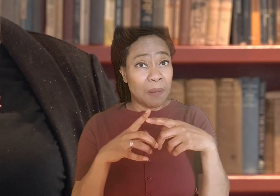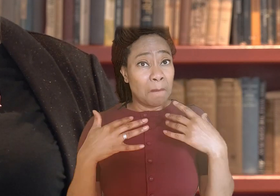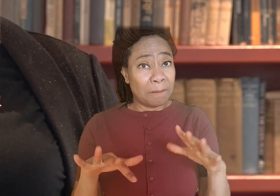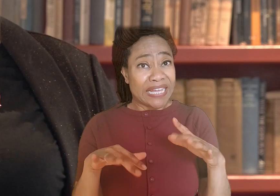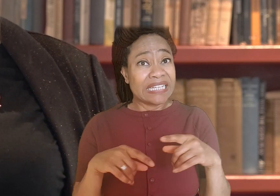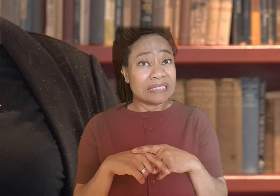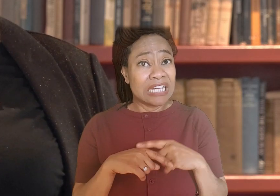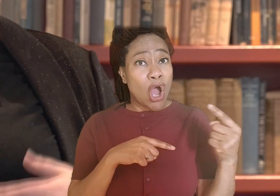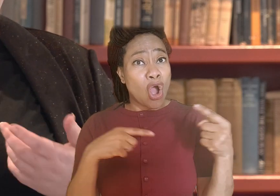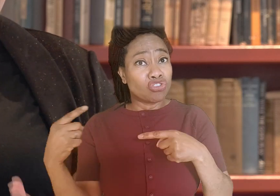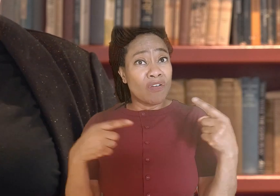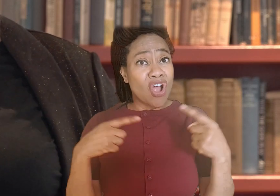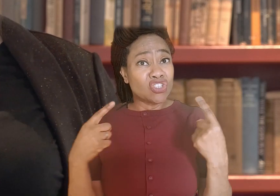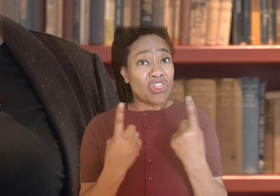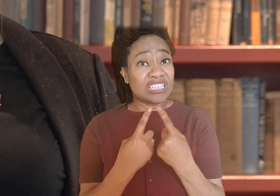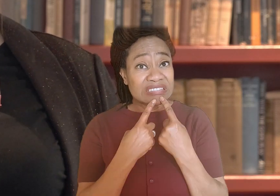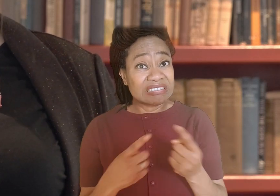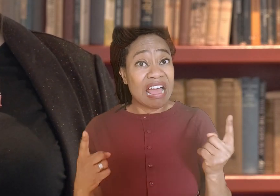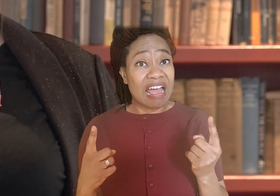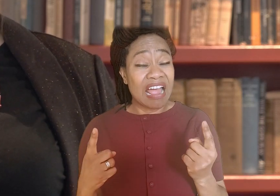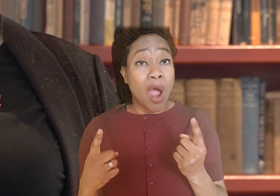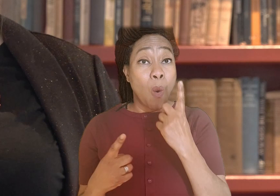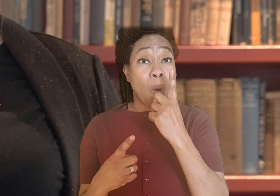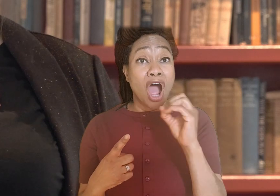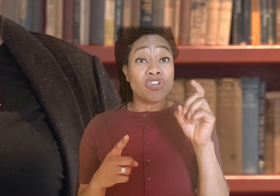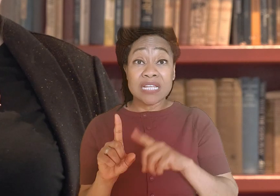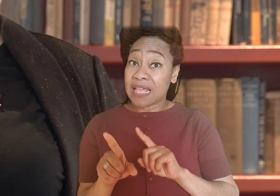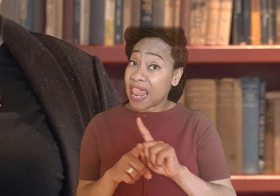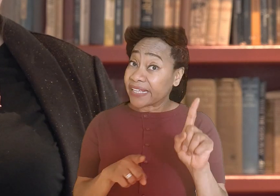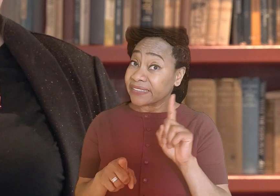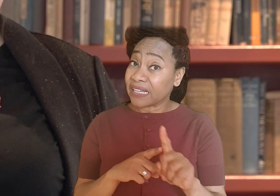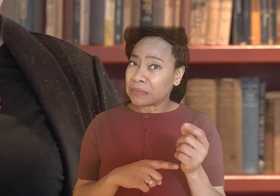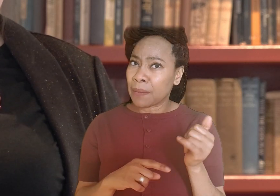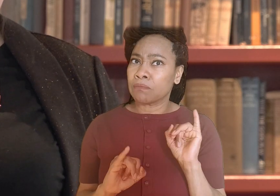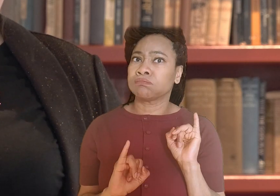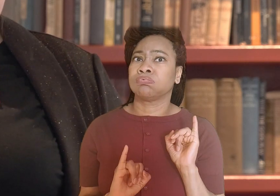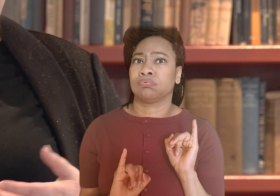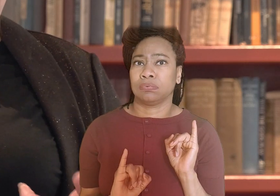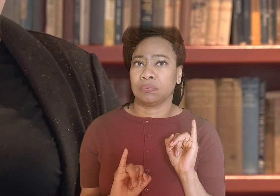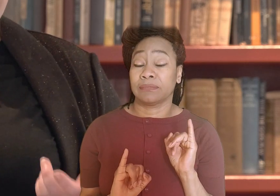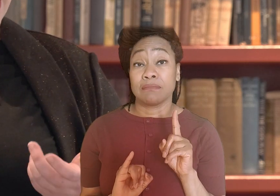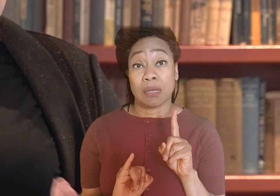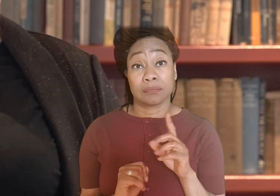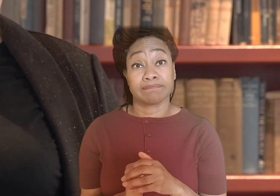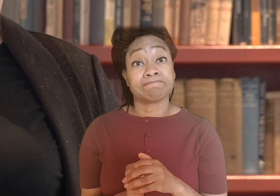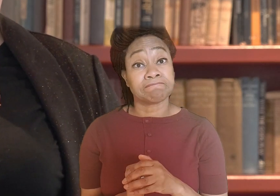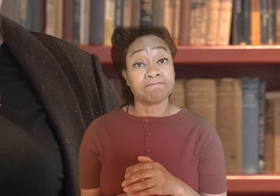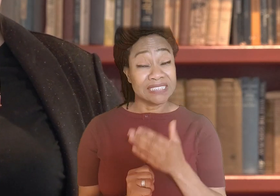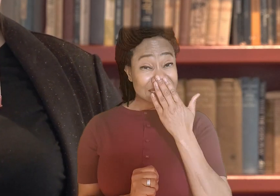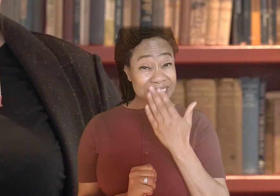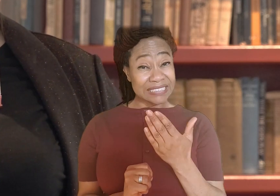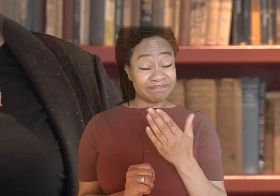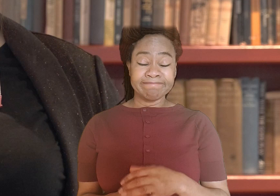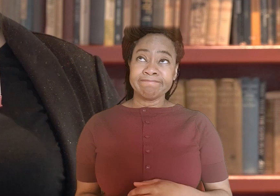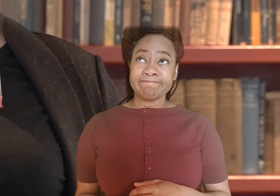the turn of the century. And another 100 years or so later, some of them are frankly abhorrent. But it seems unfair to